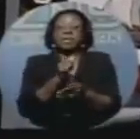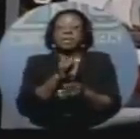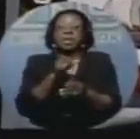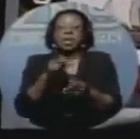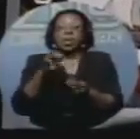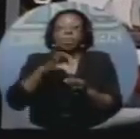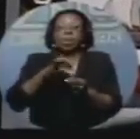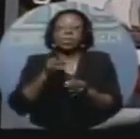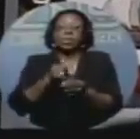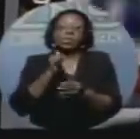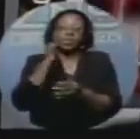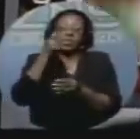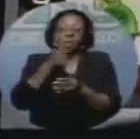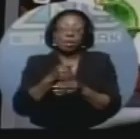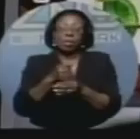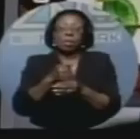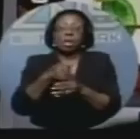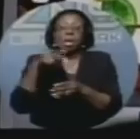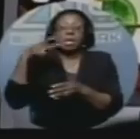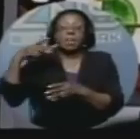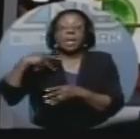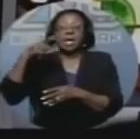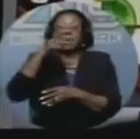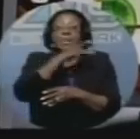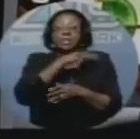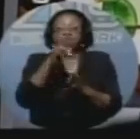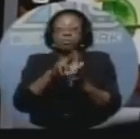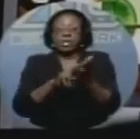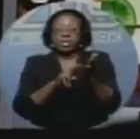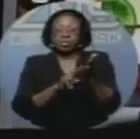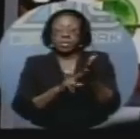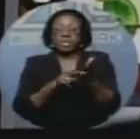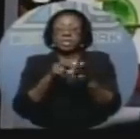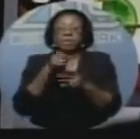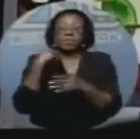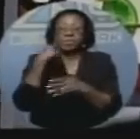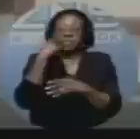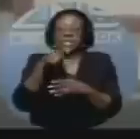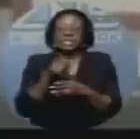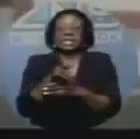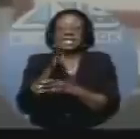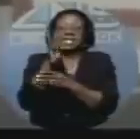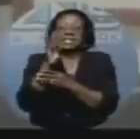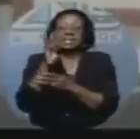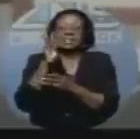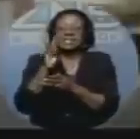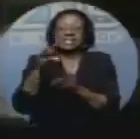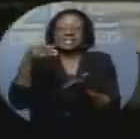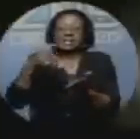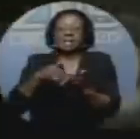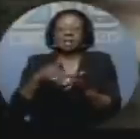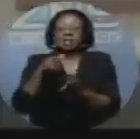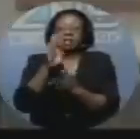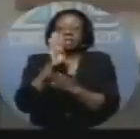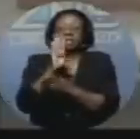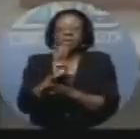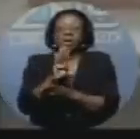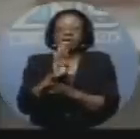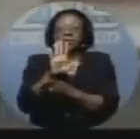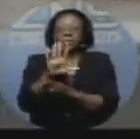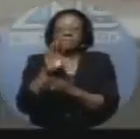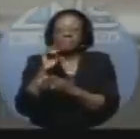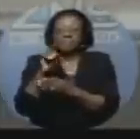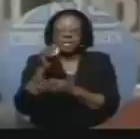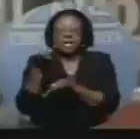voting exercise. Parliamentary Registration officials confirmed to us that some 6,450 Bahamians will participate in